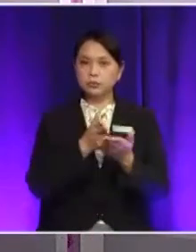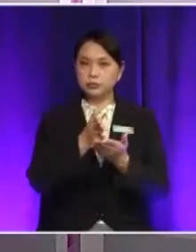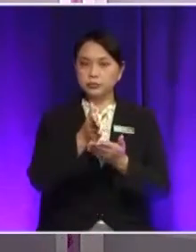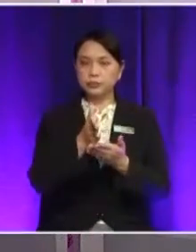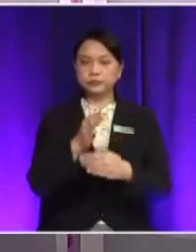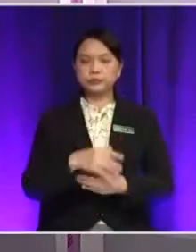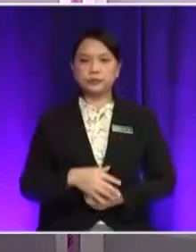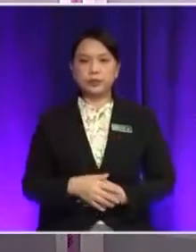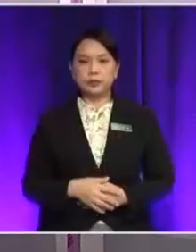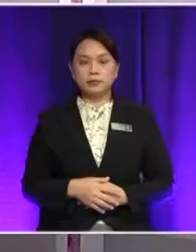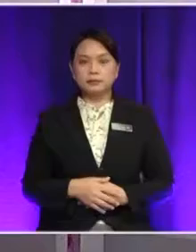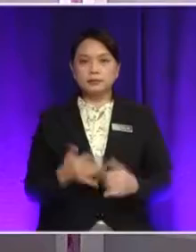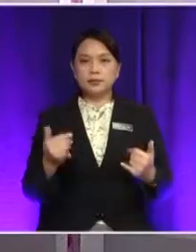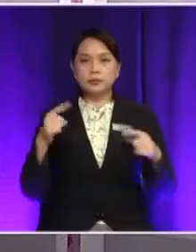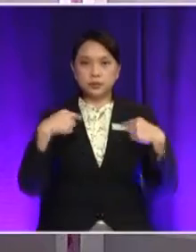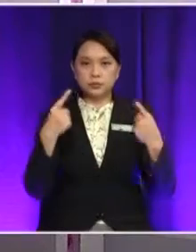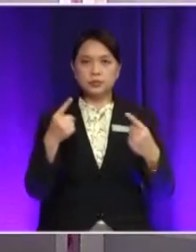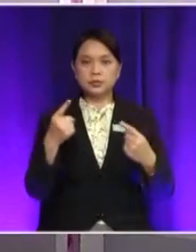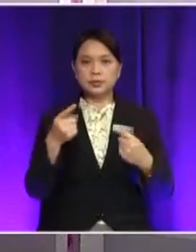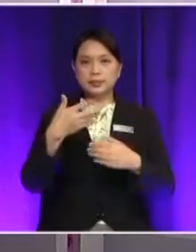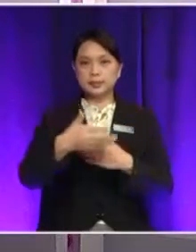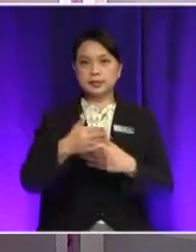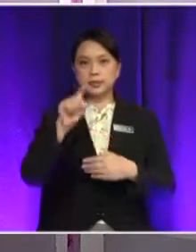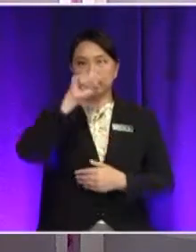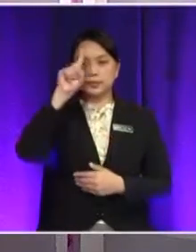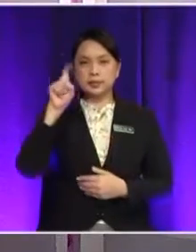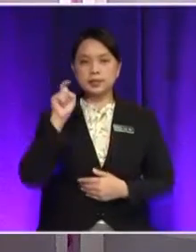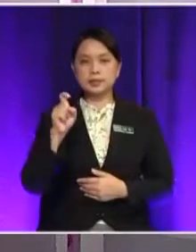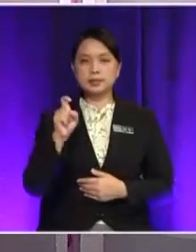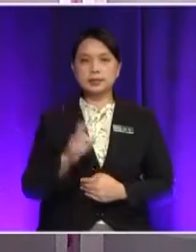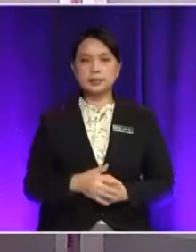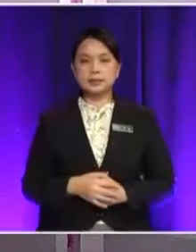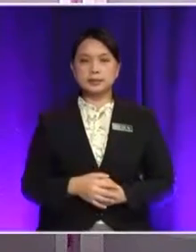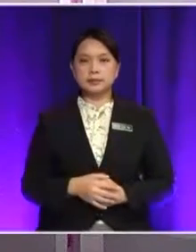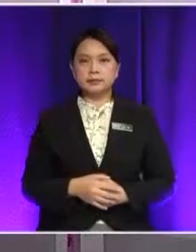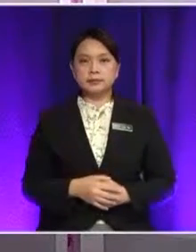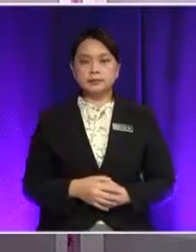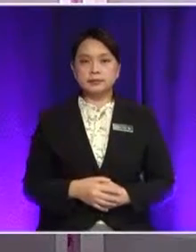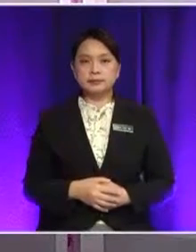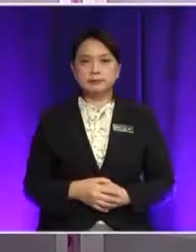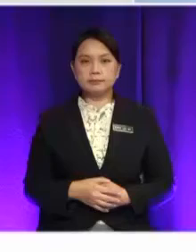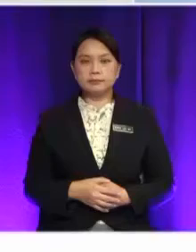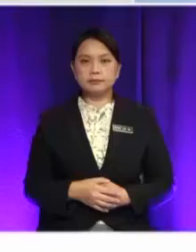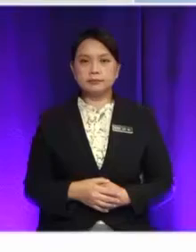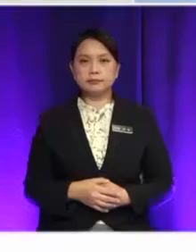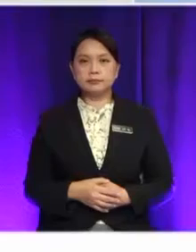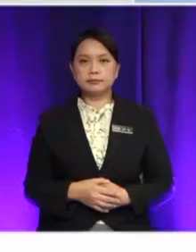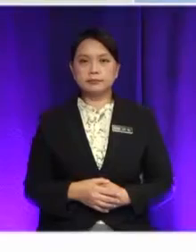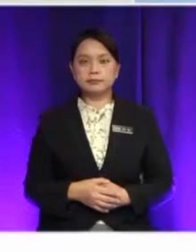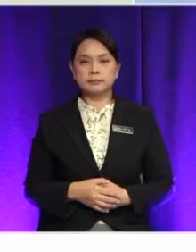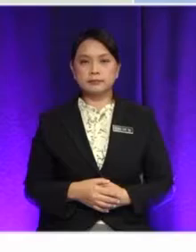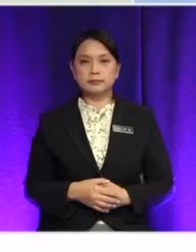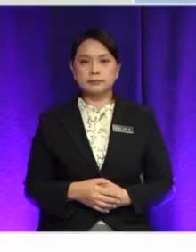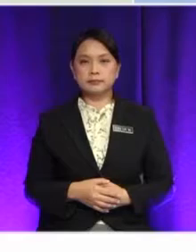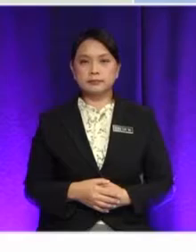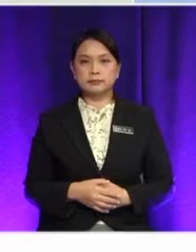Okay, now let's go to the next question. Question number 2. Can I have anyone in the house to please read the sentence? Anyone?